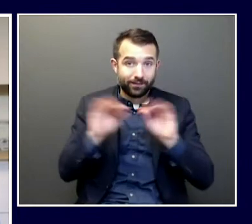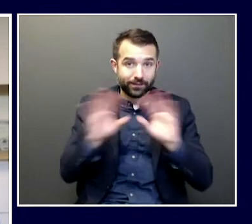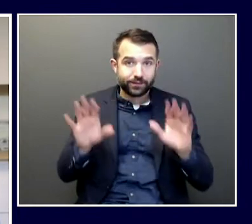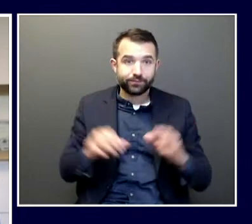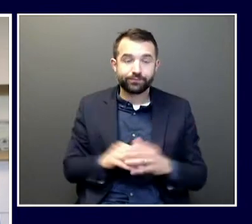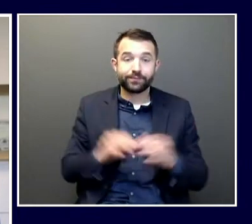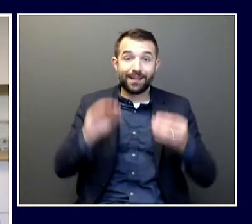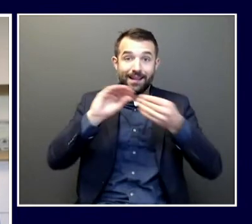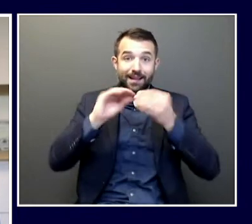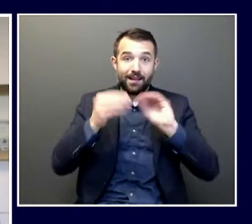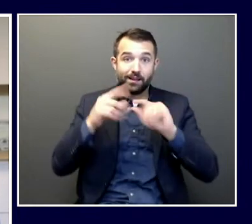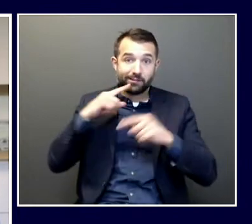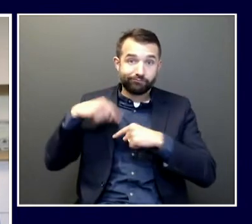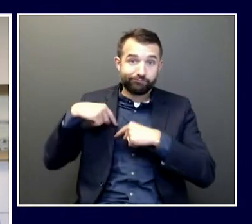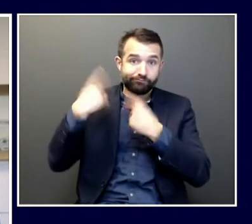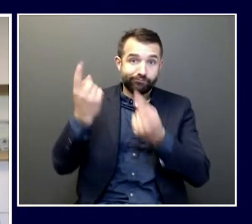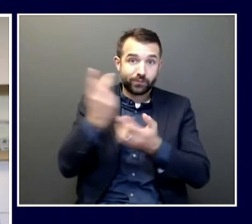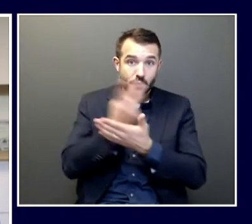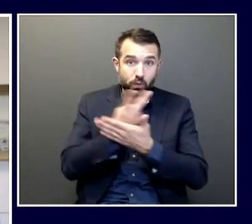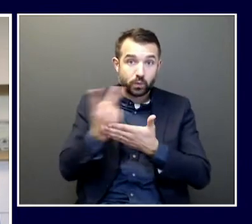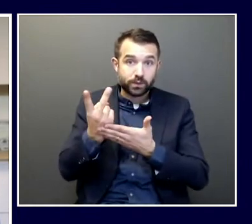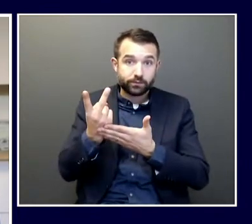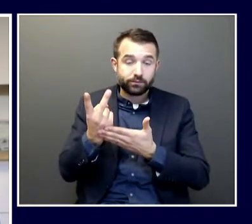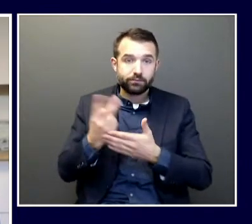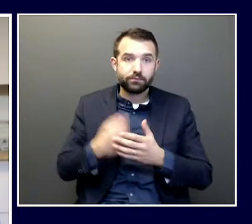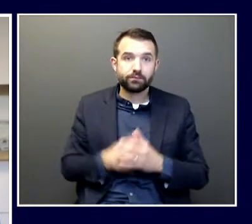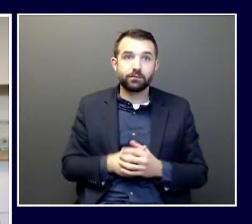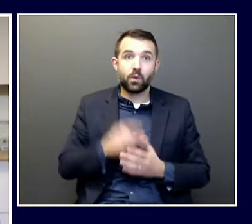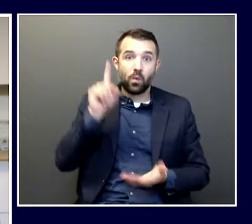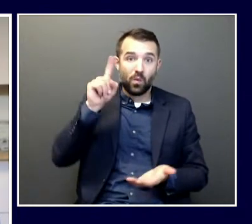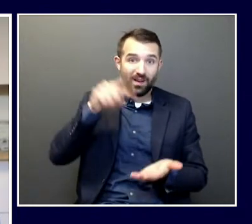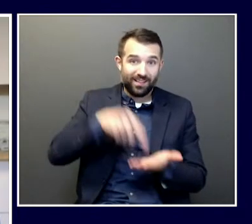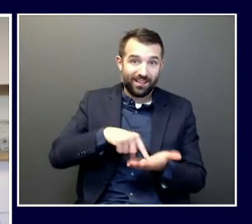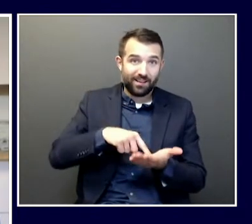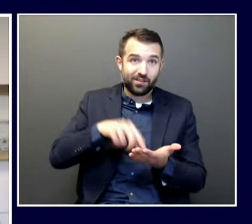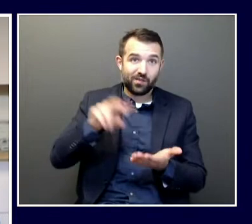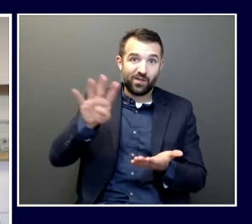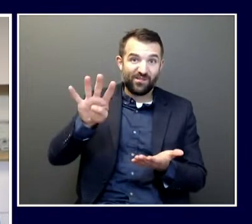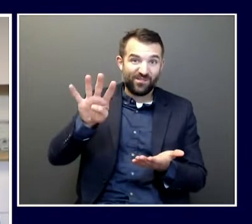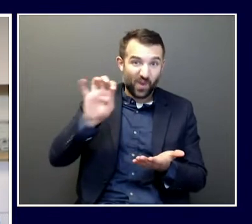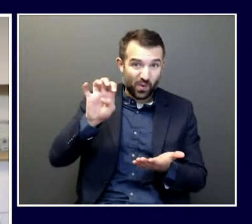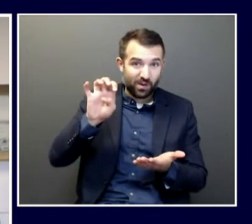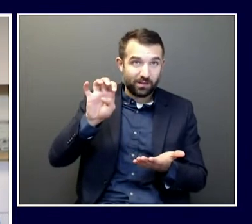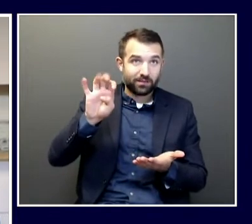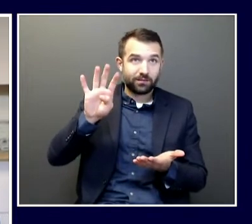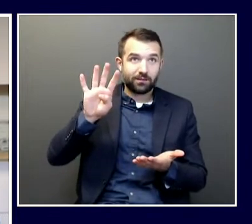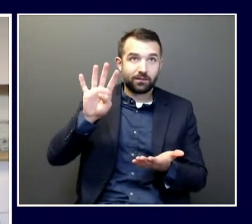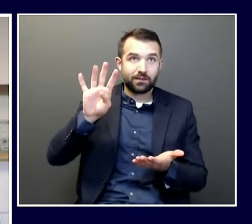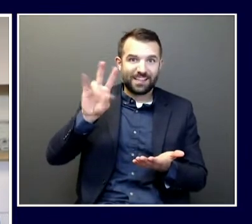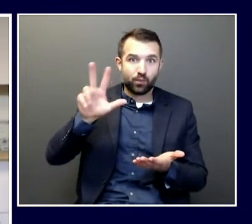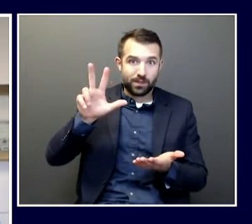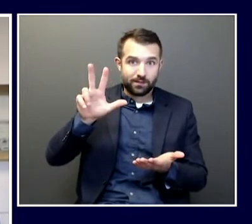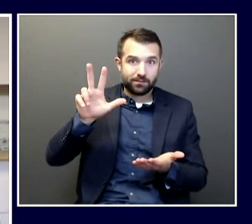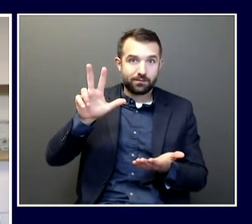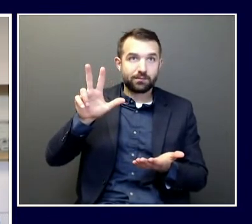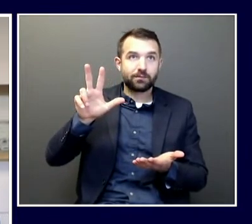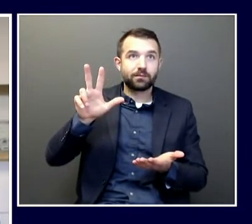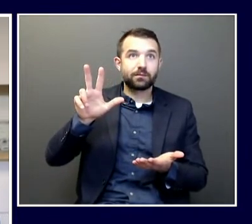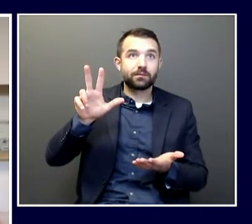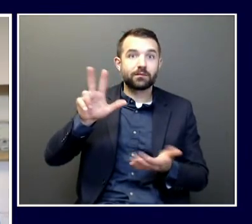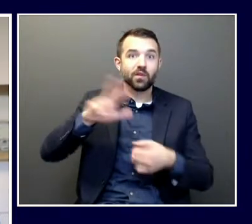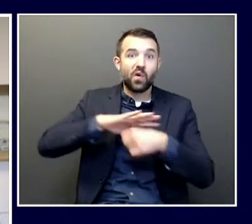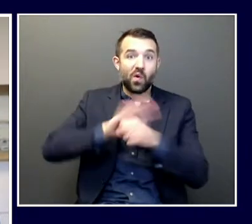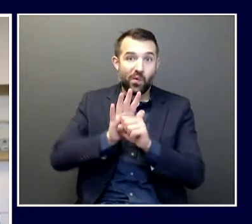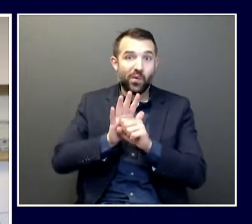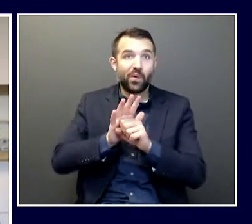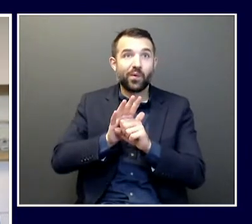14 days, the past incubation period, there have been 1,483 cases of COVID among children 12 and younger.